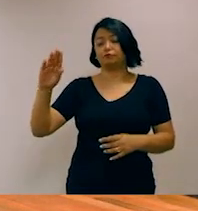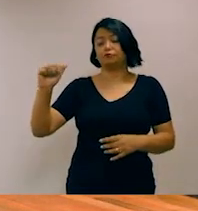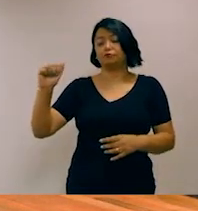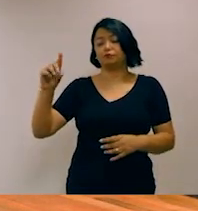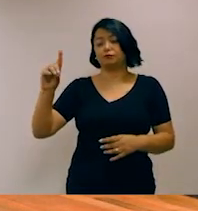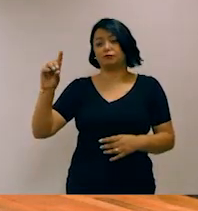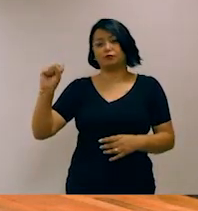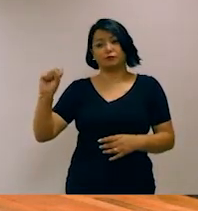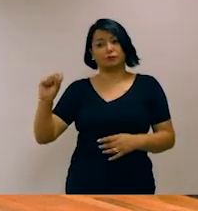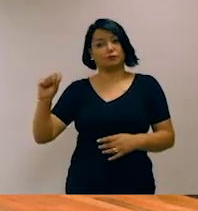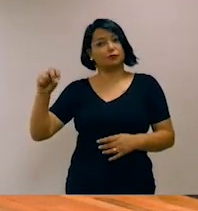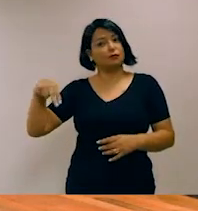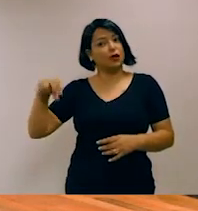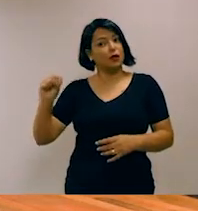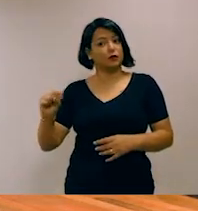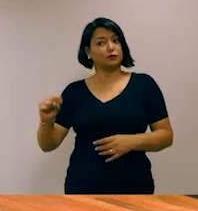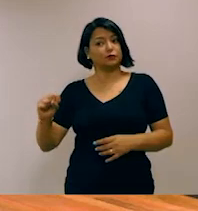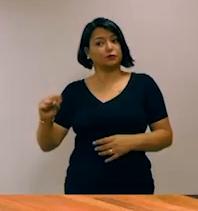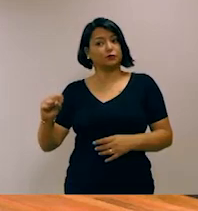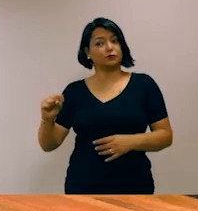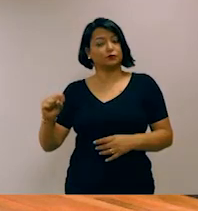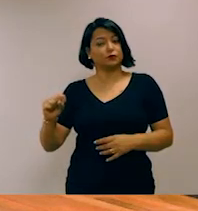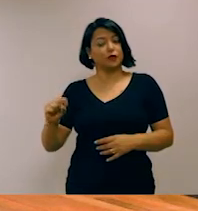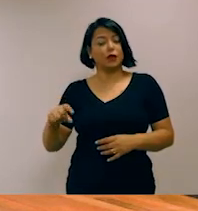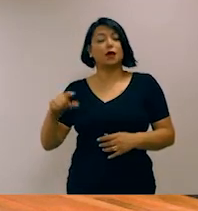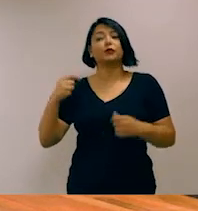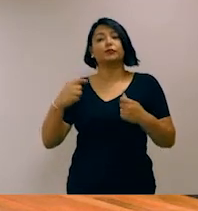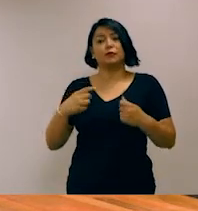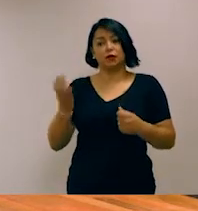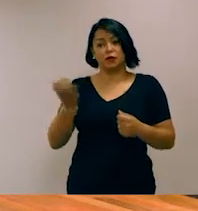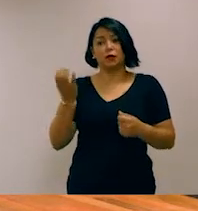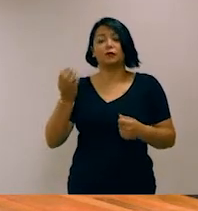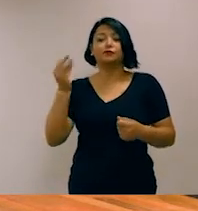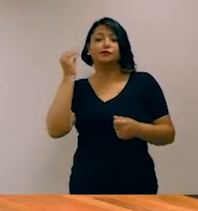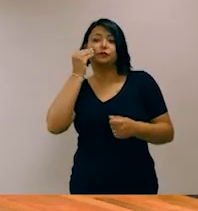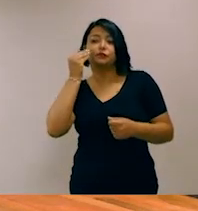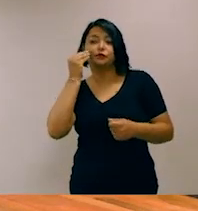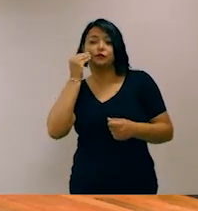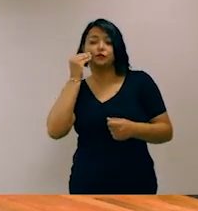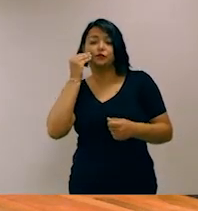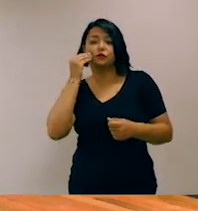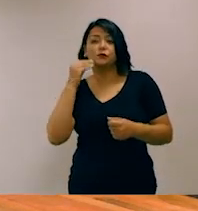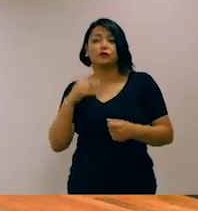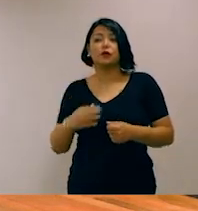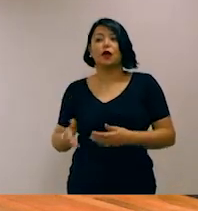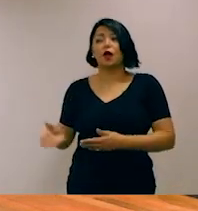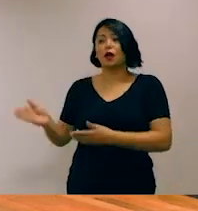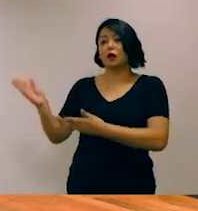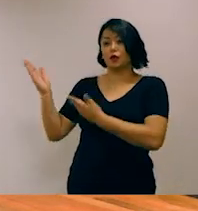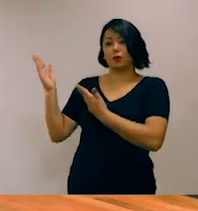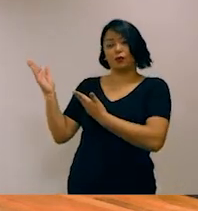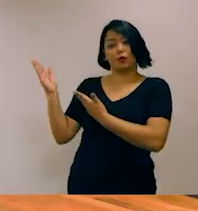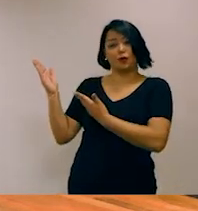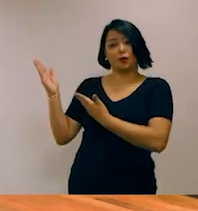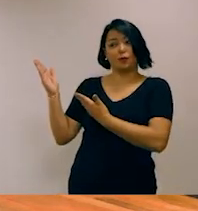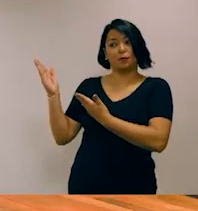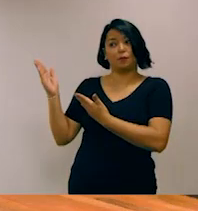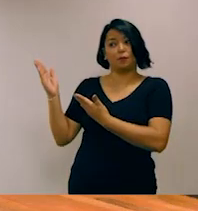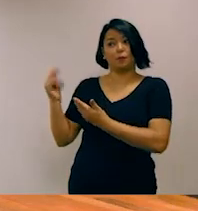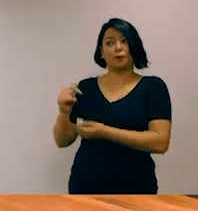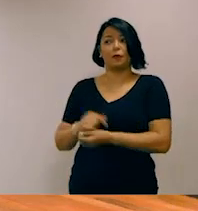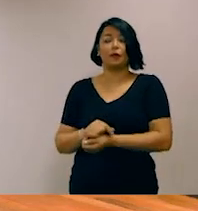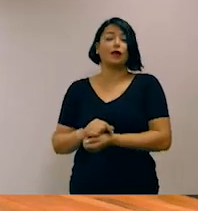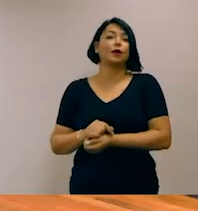And pre-trained embeddings, maybe they're going to improve. I'm going to try this out. But in this case,